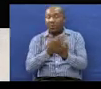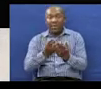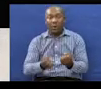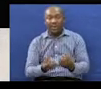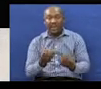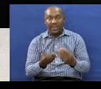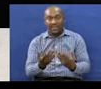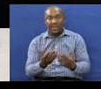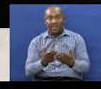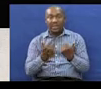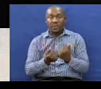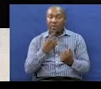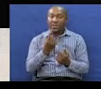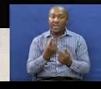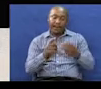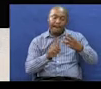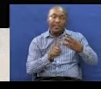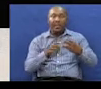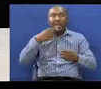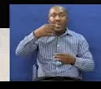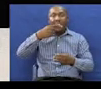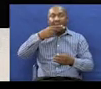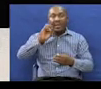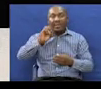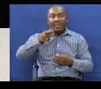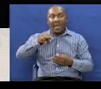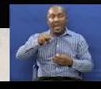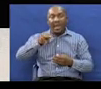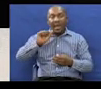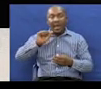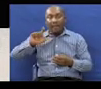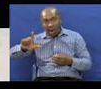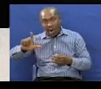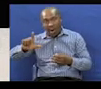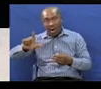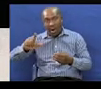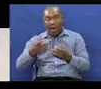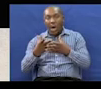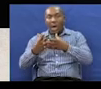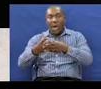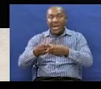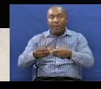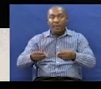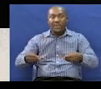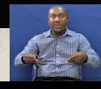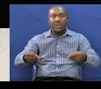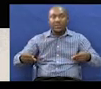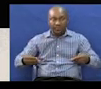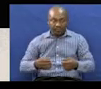preparation in case we are in the lab? That is how we are going to set the diagram. We must have a boiling tube.